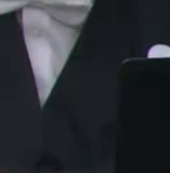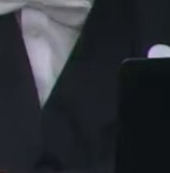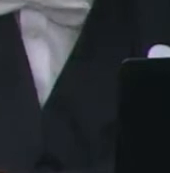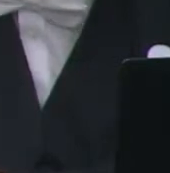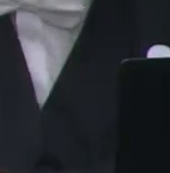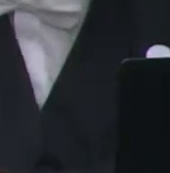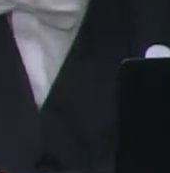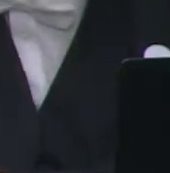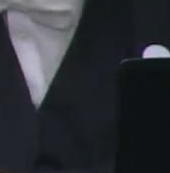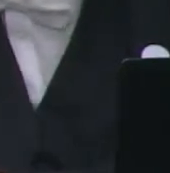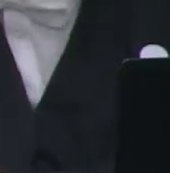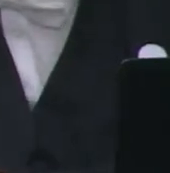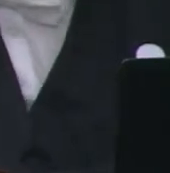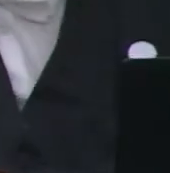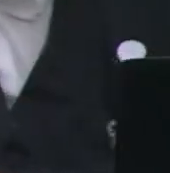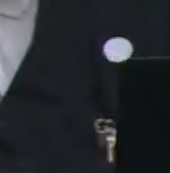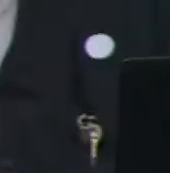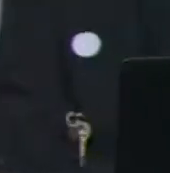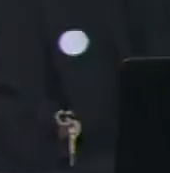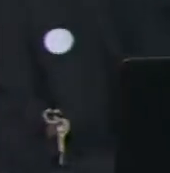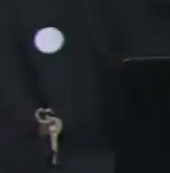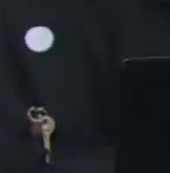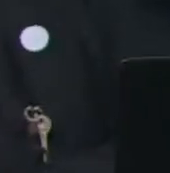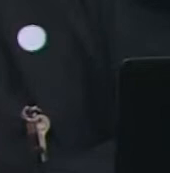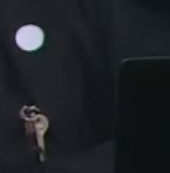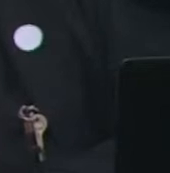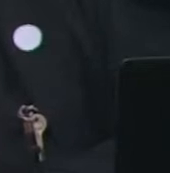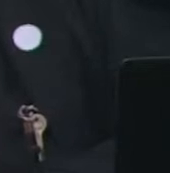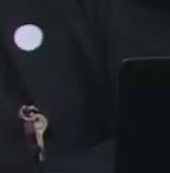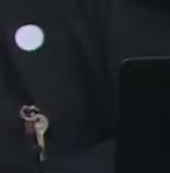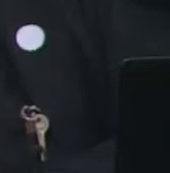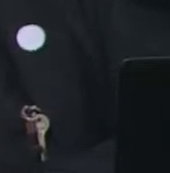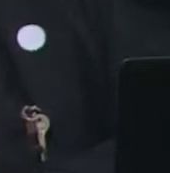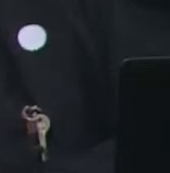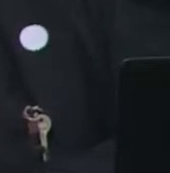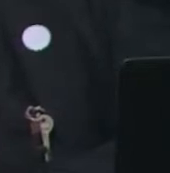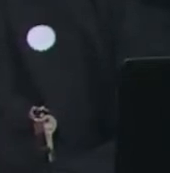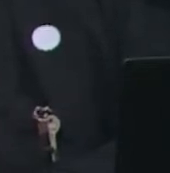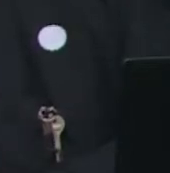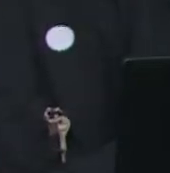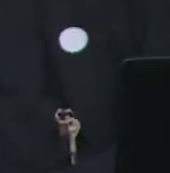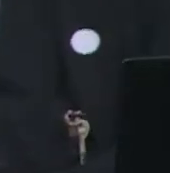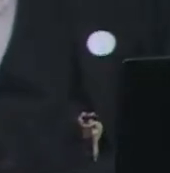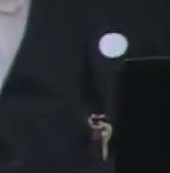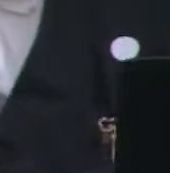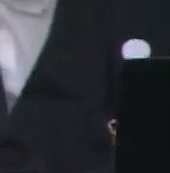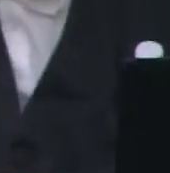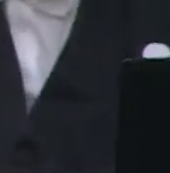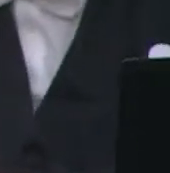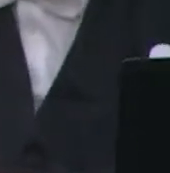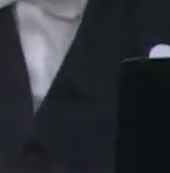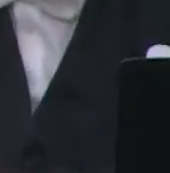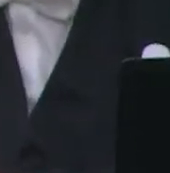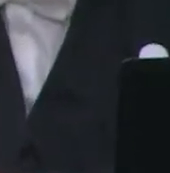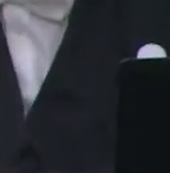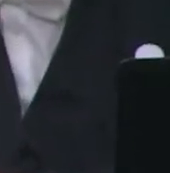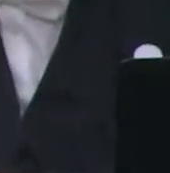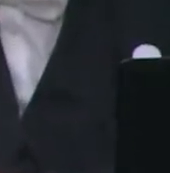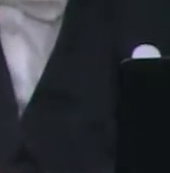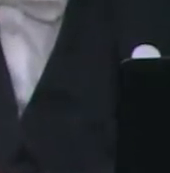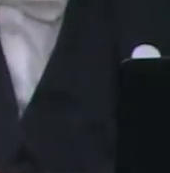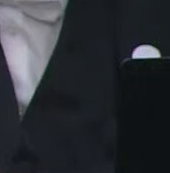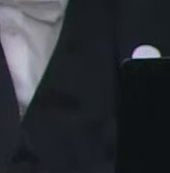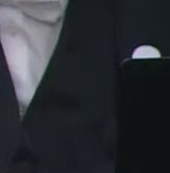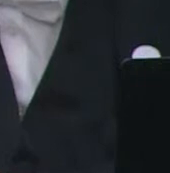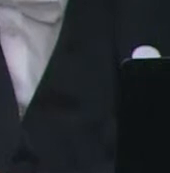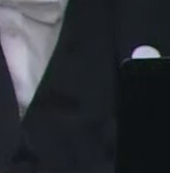things. But in this case, what we are seeking to do is to have uniformity of processes which are better